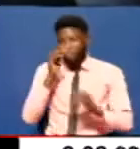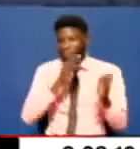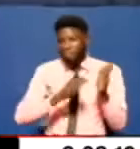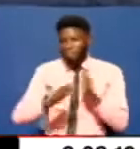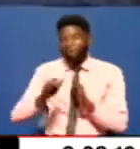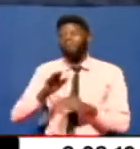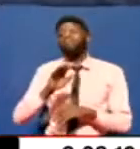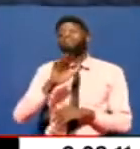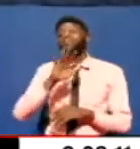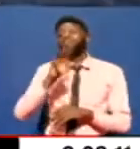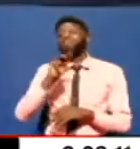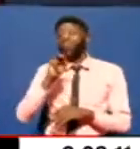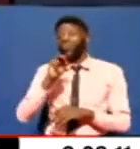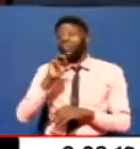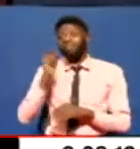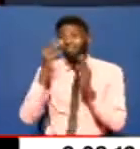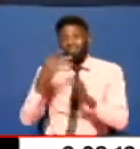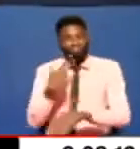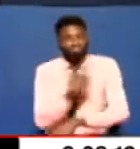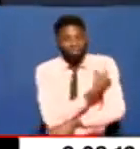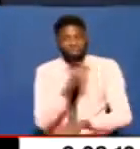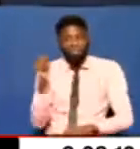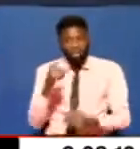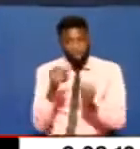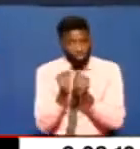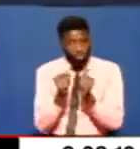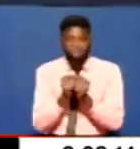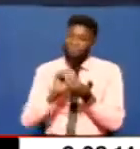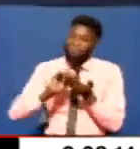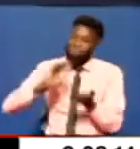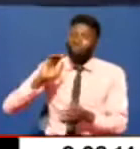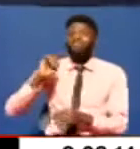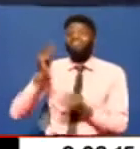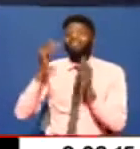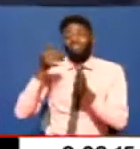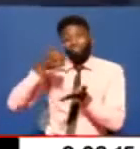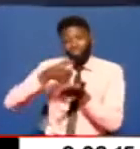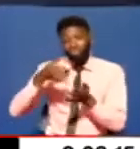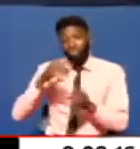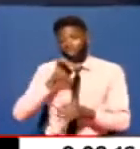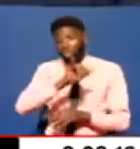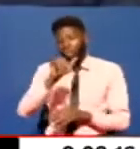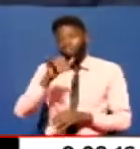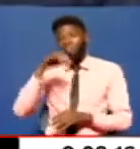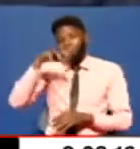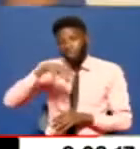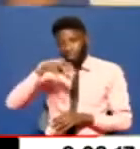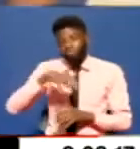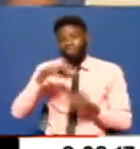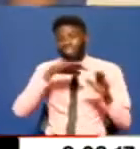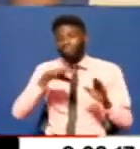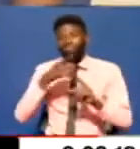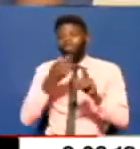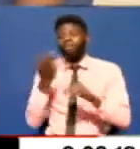majority of Kenyans, including those in the public transport sector, have suffered since the virus was first reported in the country in March last year.